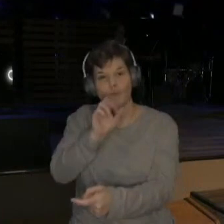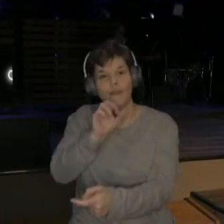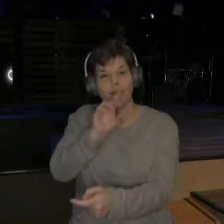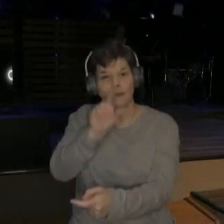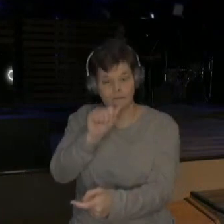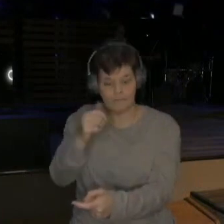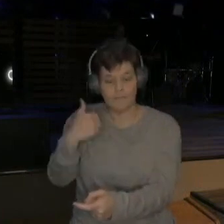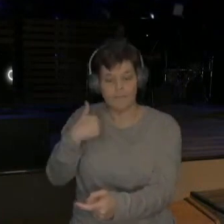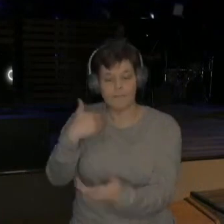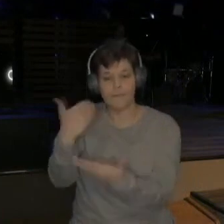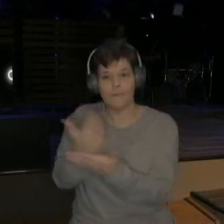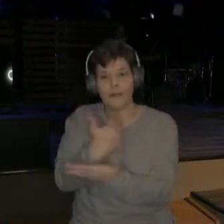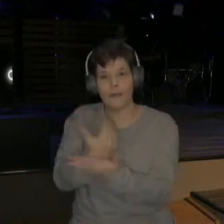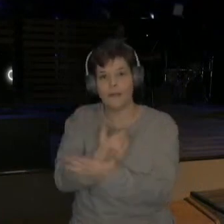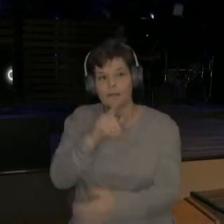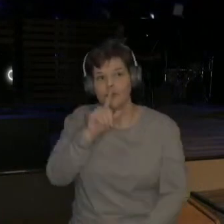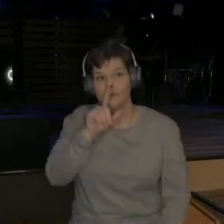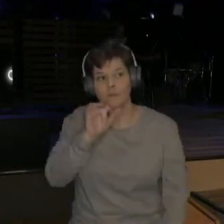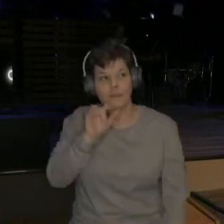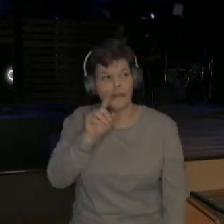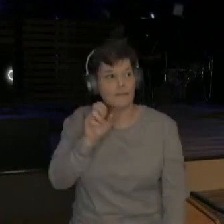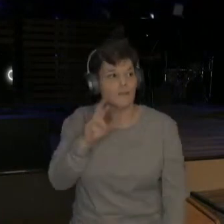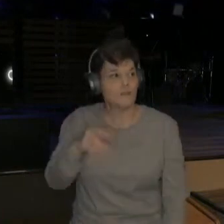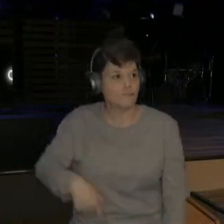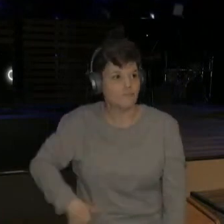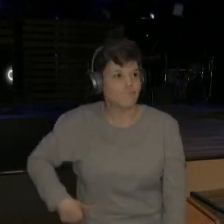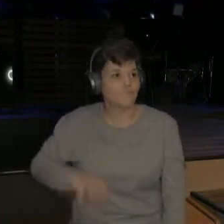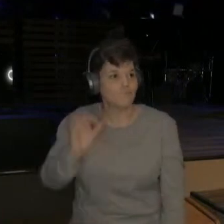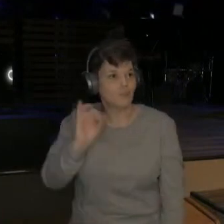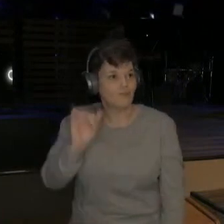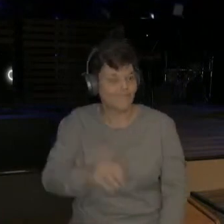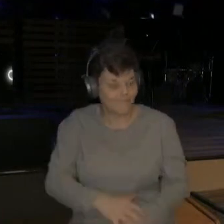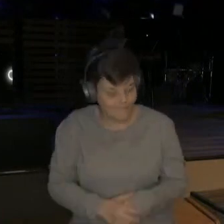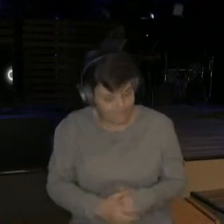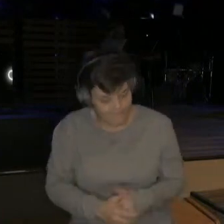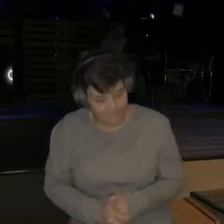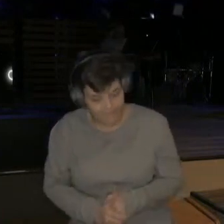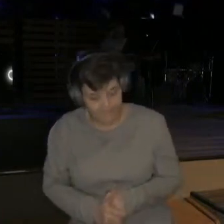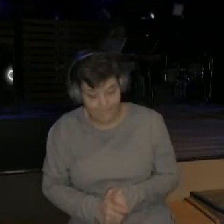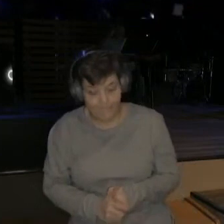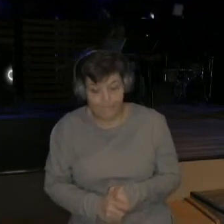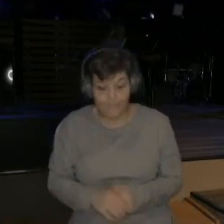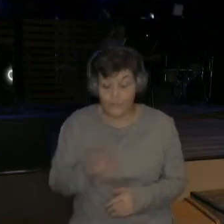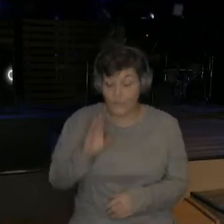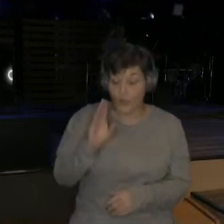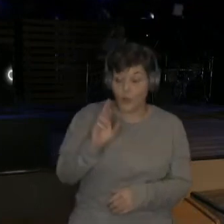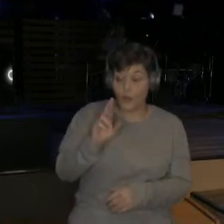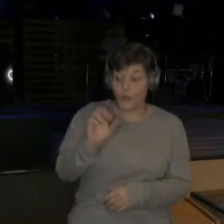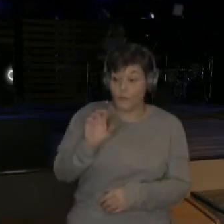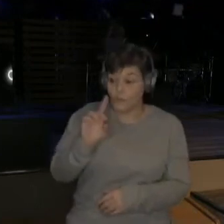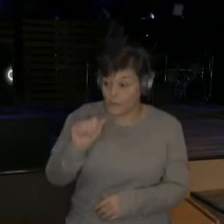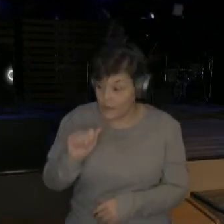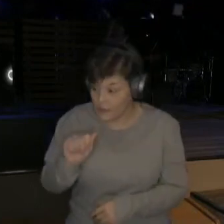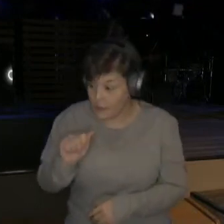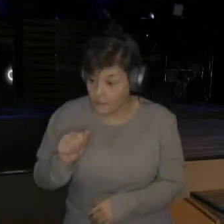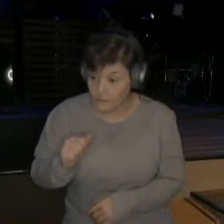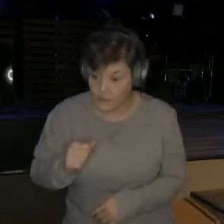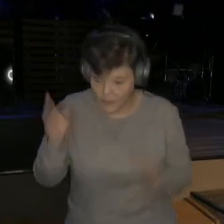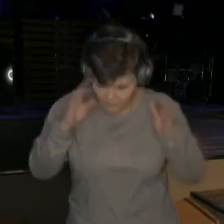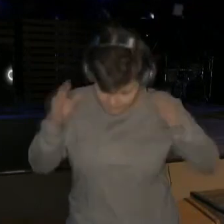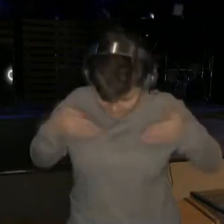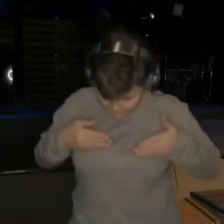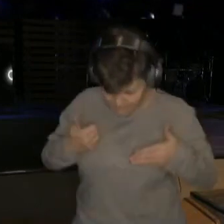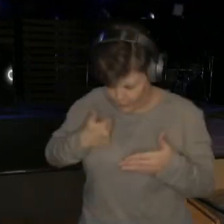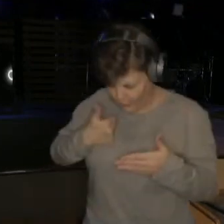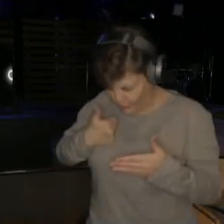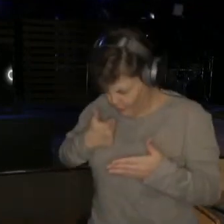tremendous and selfless decision Brenda made. She did not think of herself, but simply